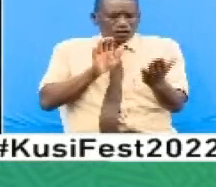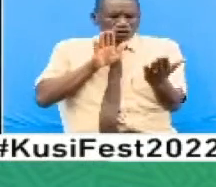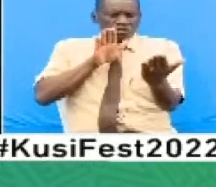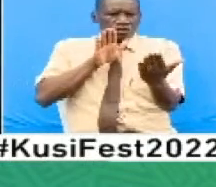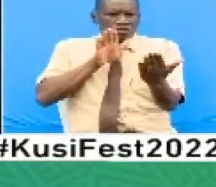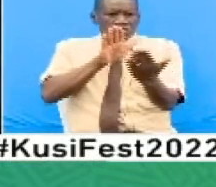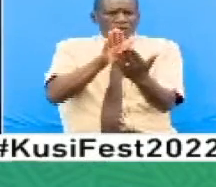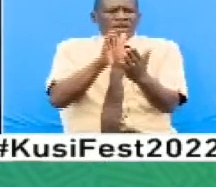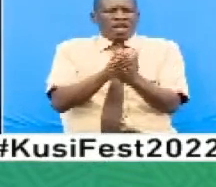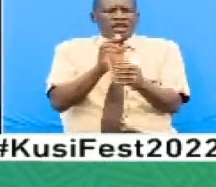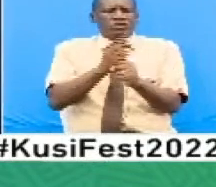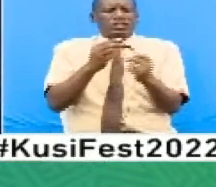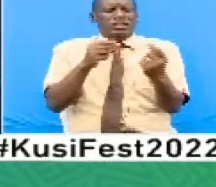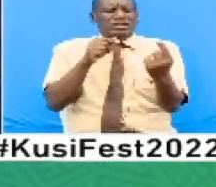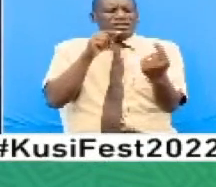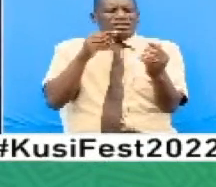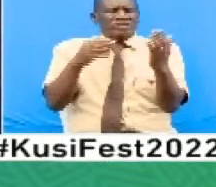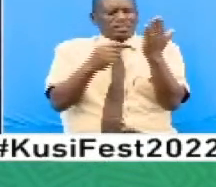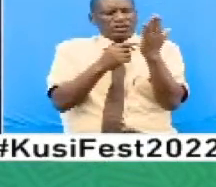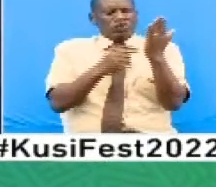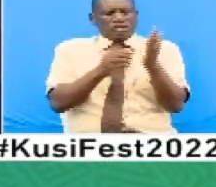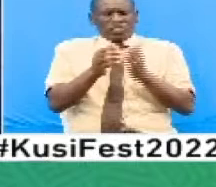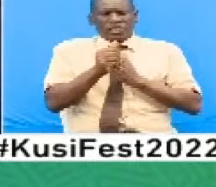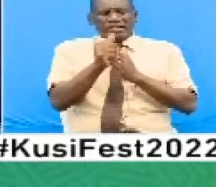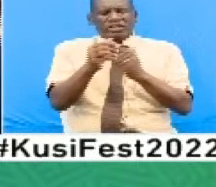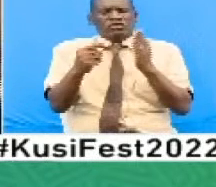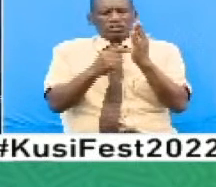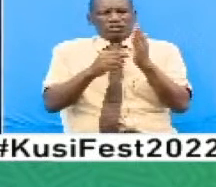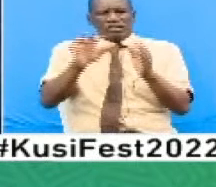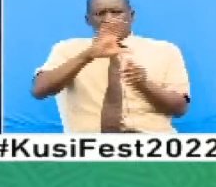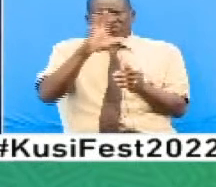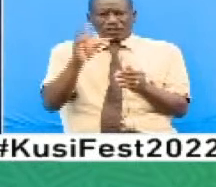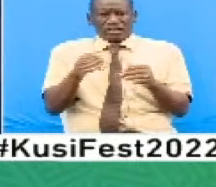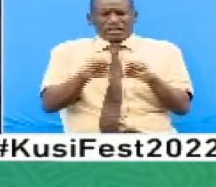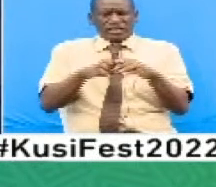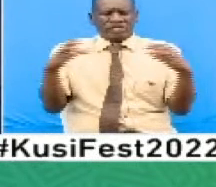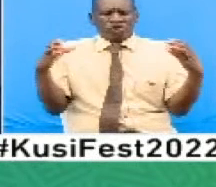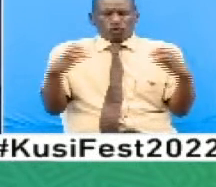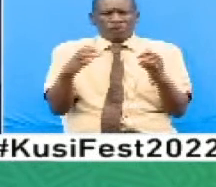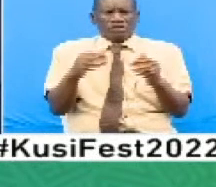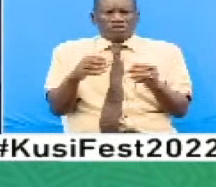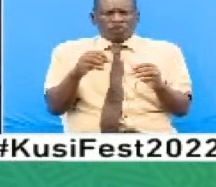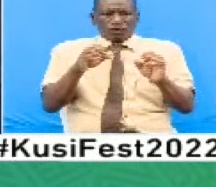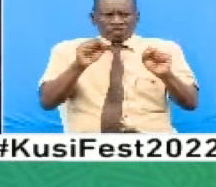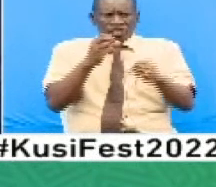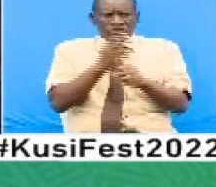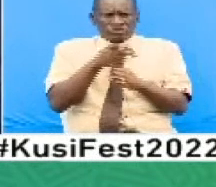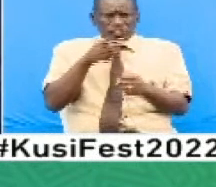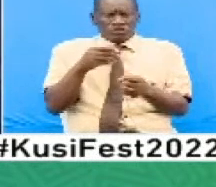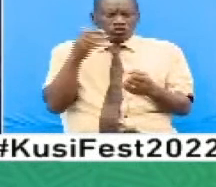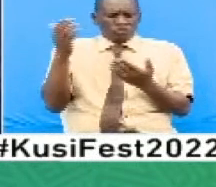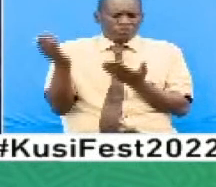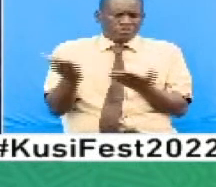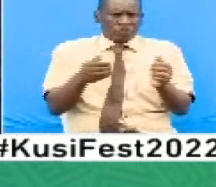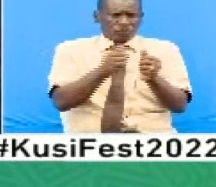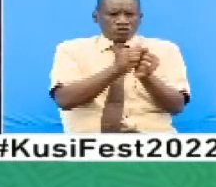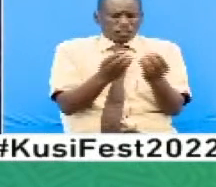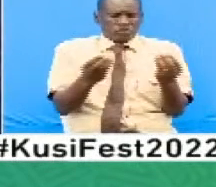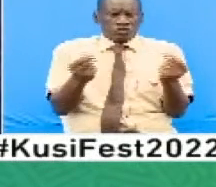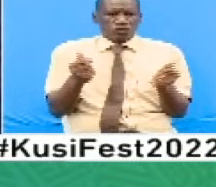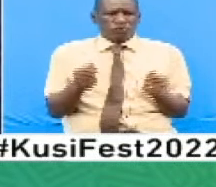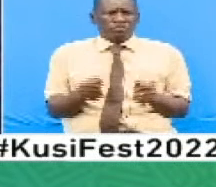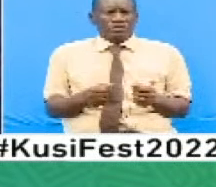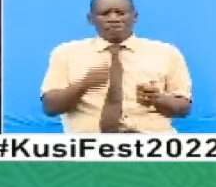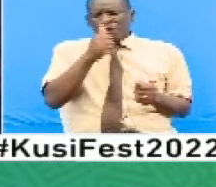technology as we are leaders in technology in Africa as a community to bring together to bring solutions.